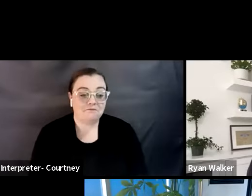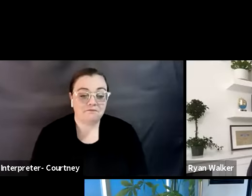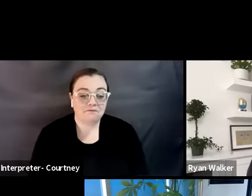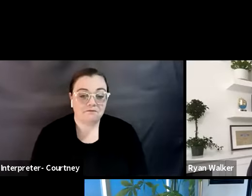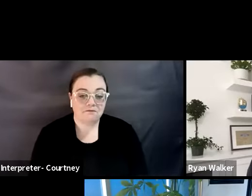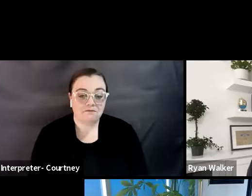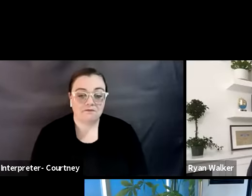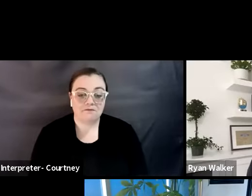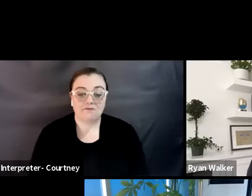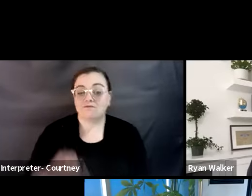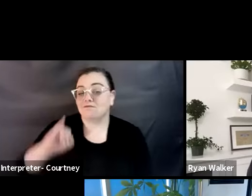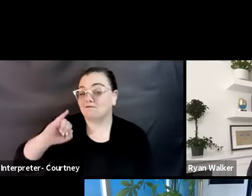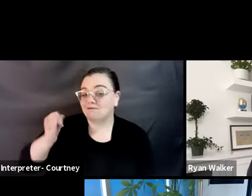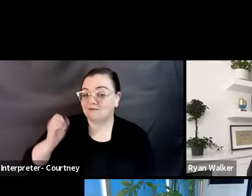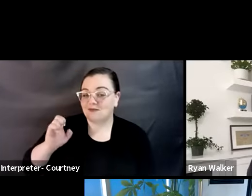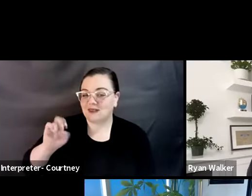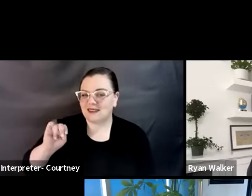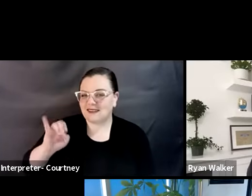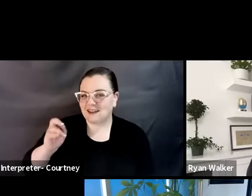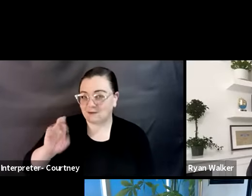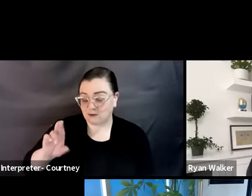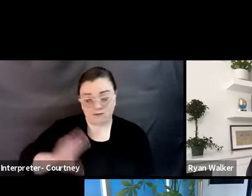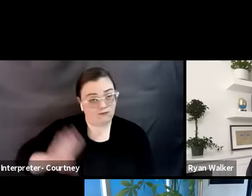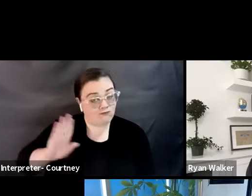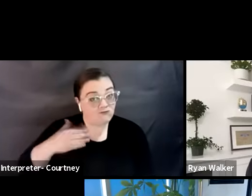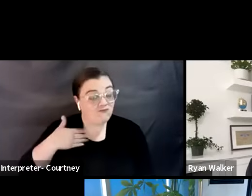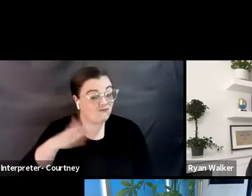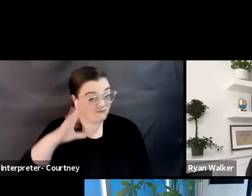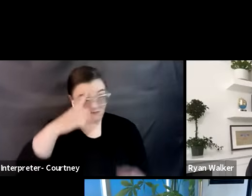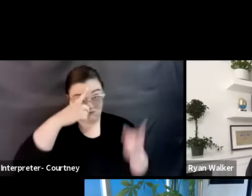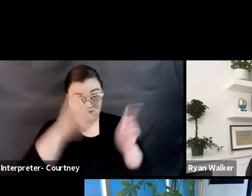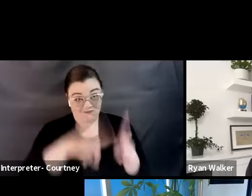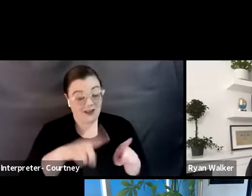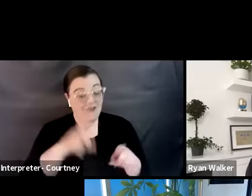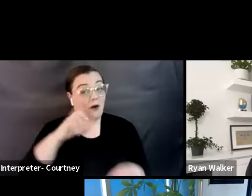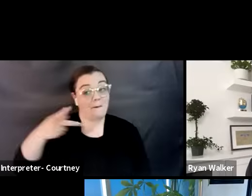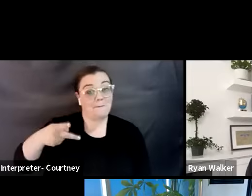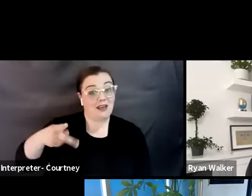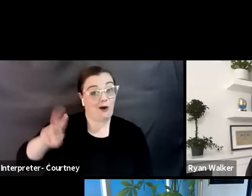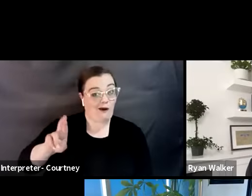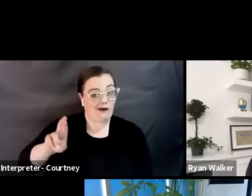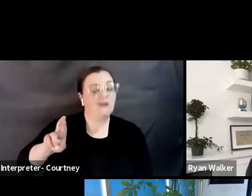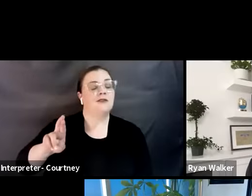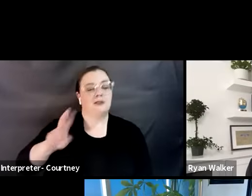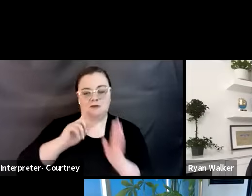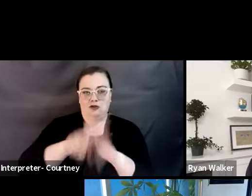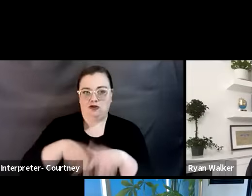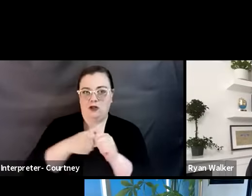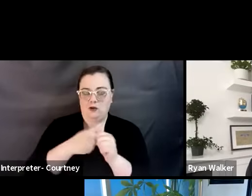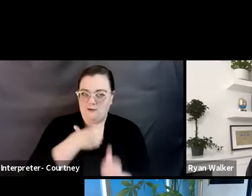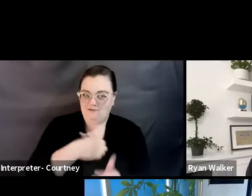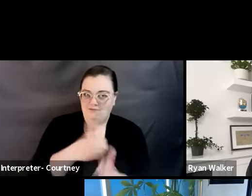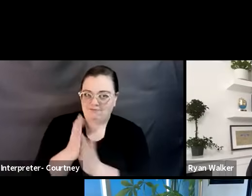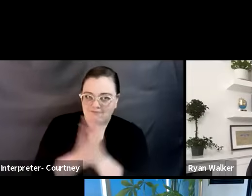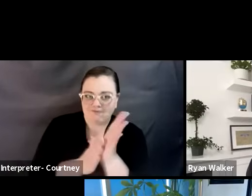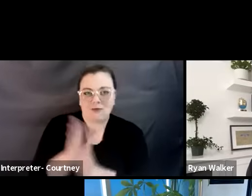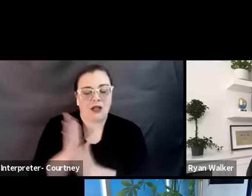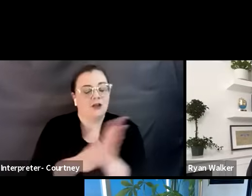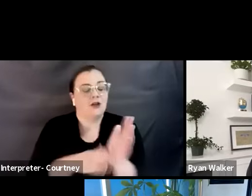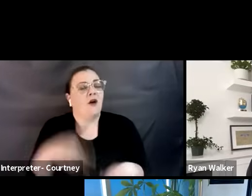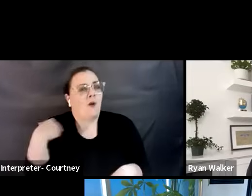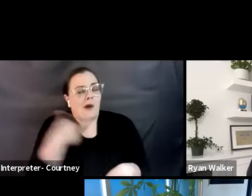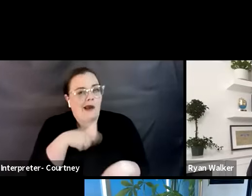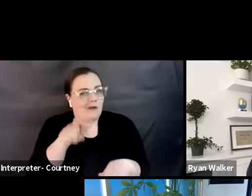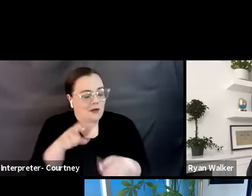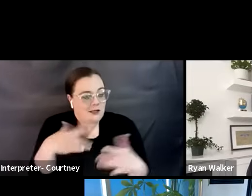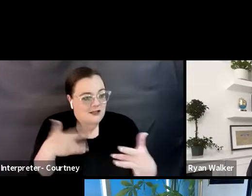Yeah, I'll jump in. I second everything that Angela said. On the PR side, it always starts with a passion. We have to be excited about the